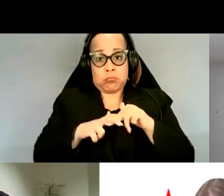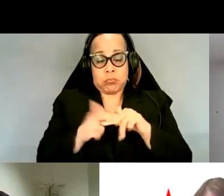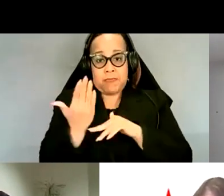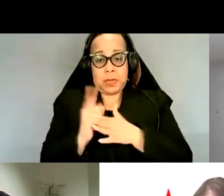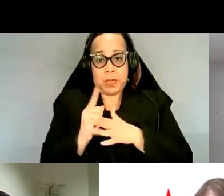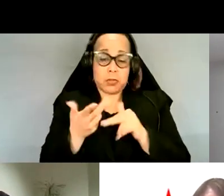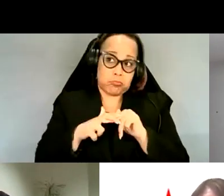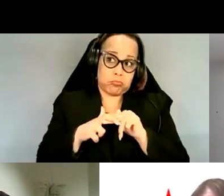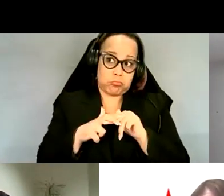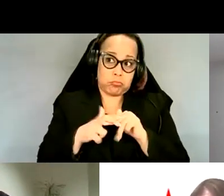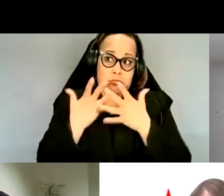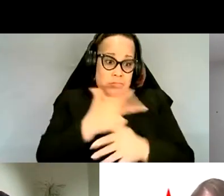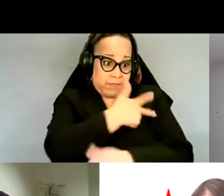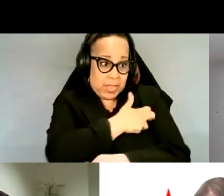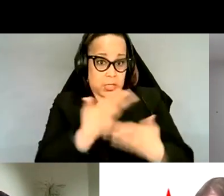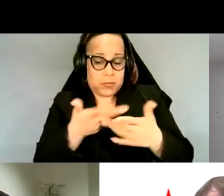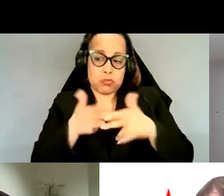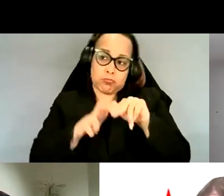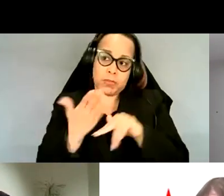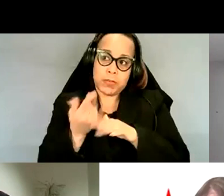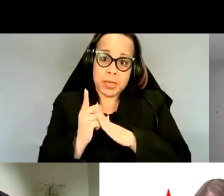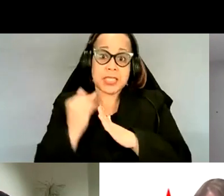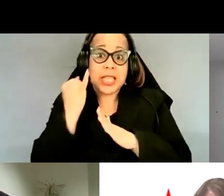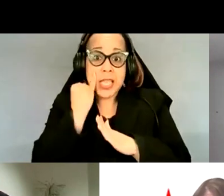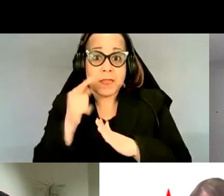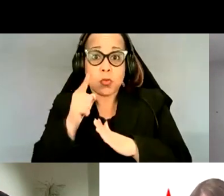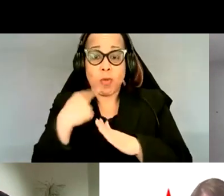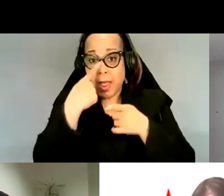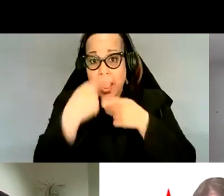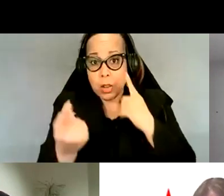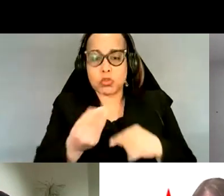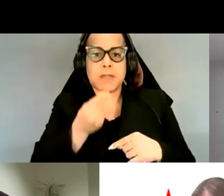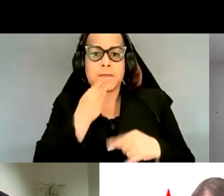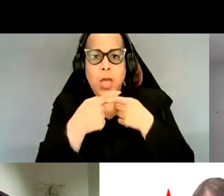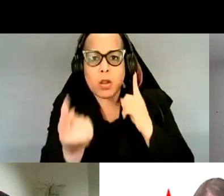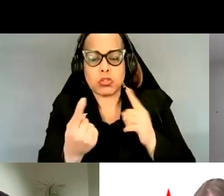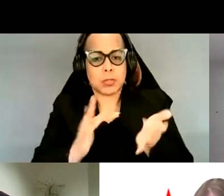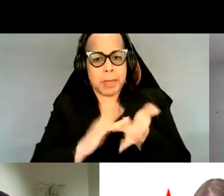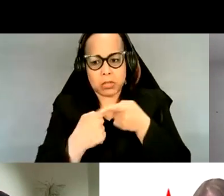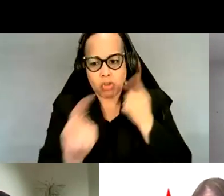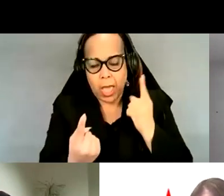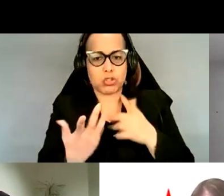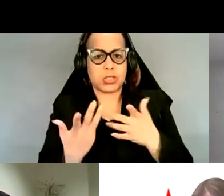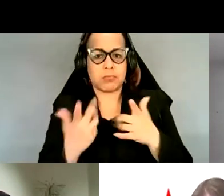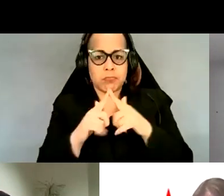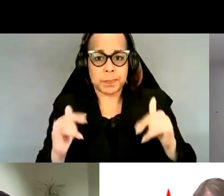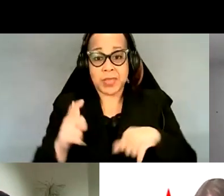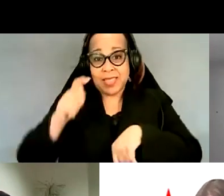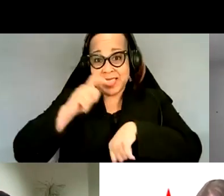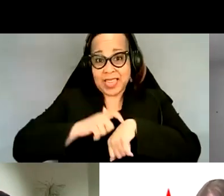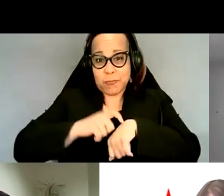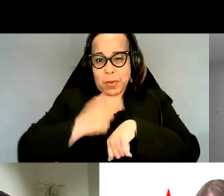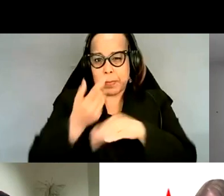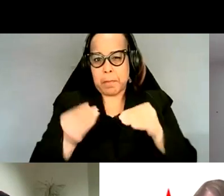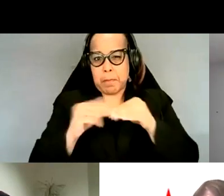observation after you get your vaccine. And if you have a history of allergies, food allergies, medication allergies, our time frame is a little